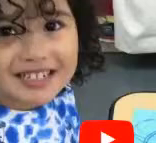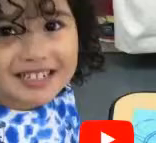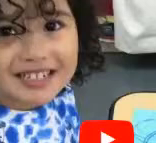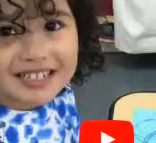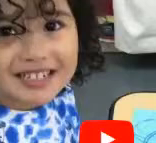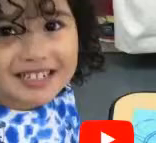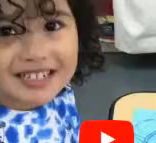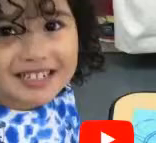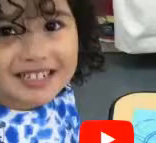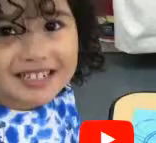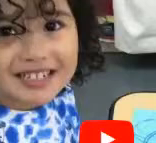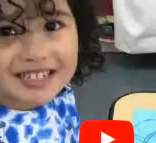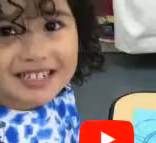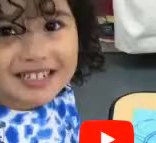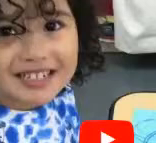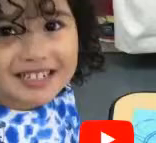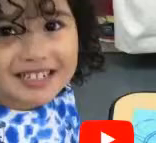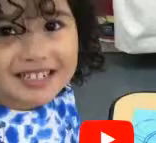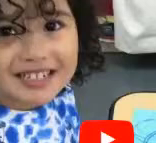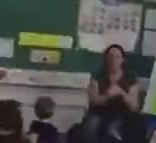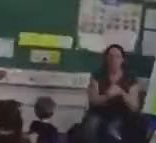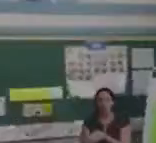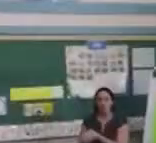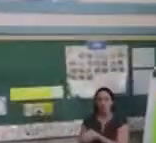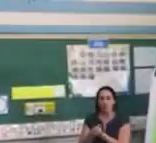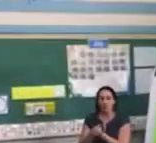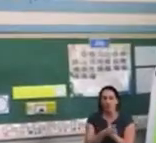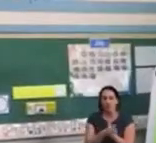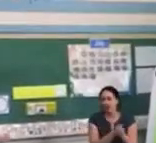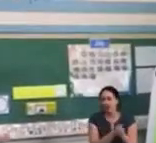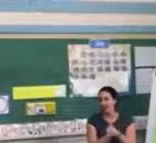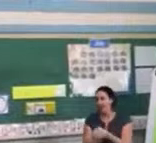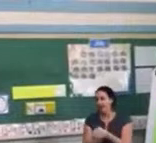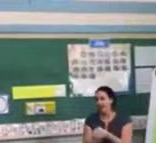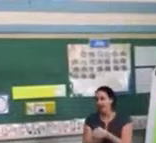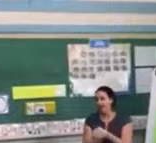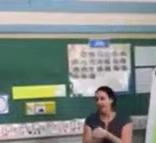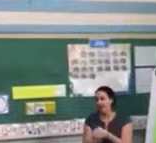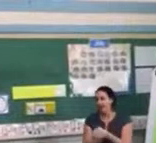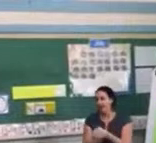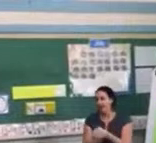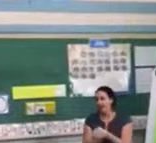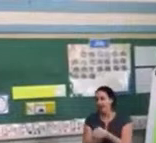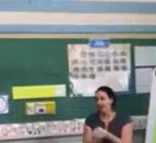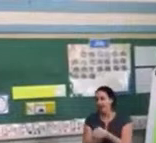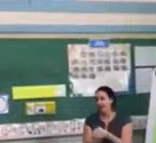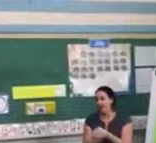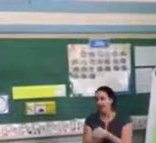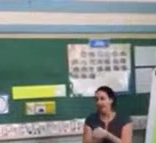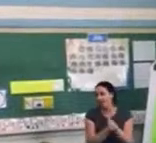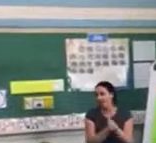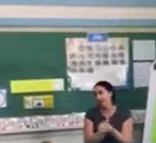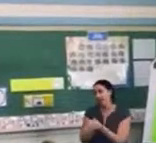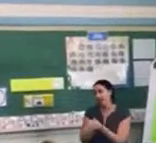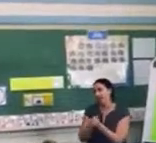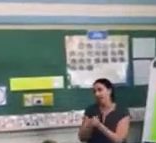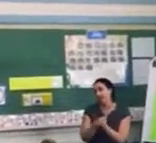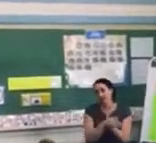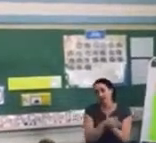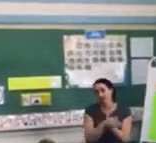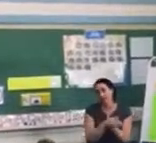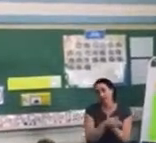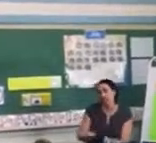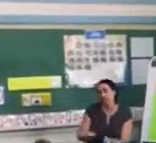Go ahead, Stacy. when I want to have fun with